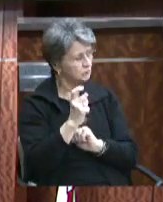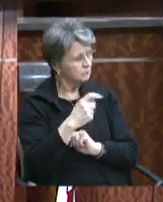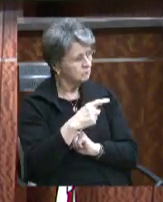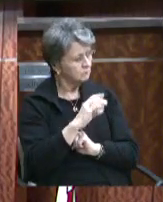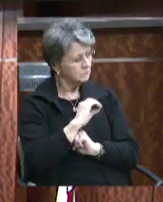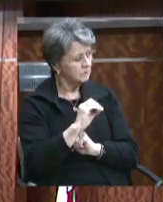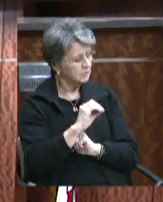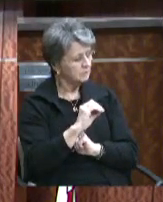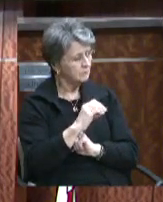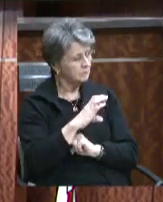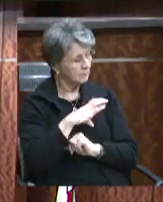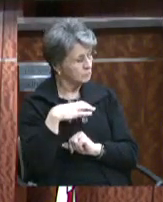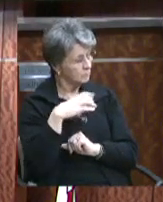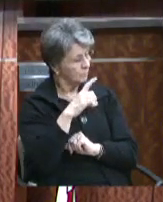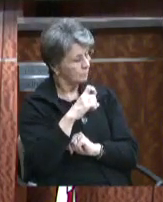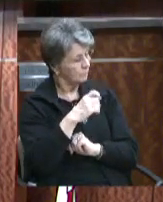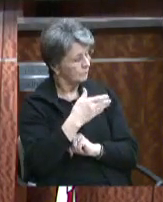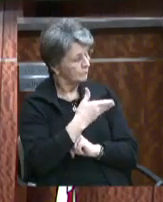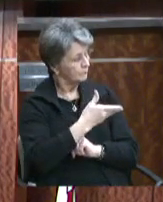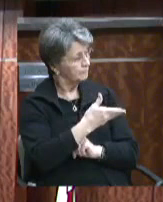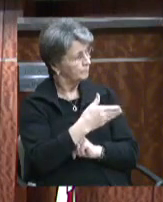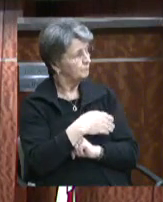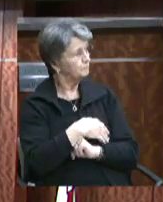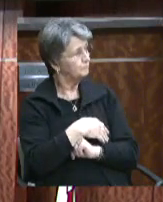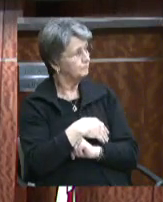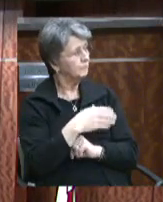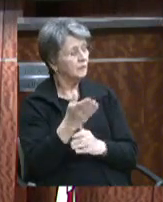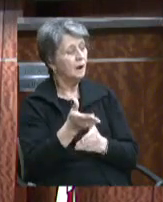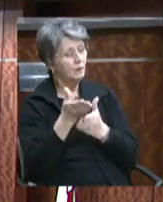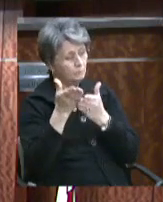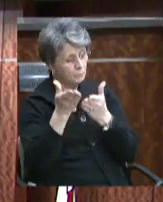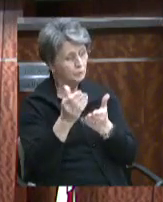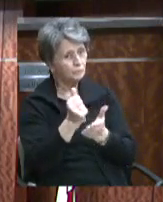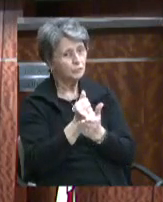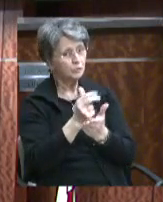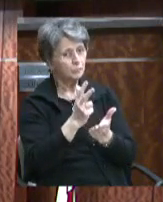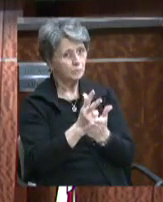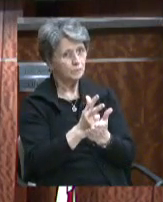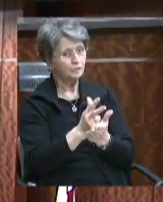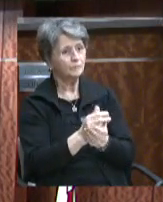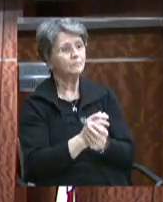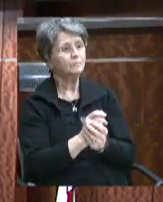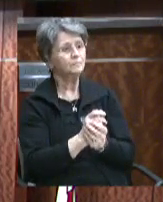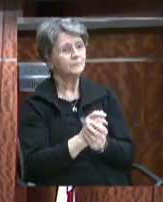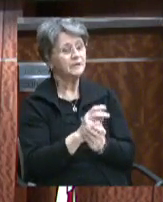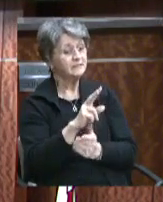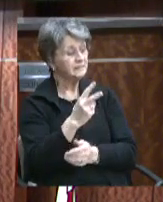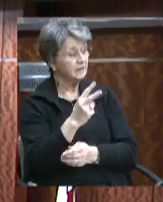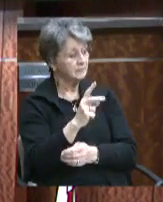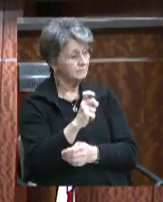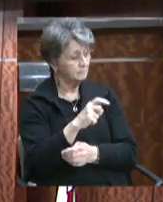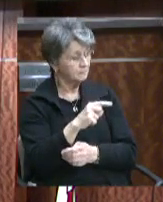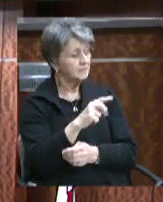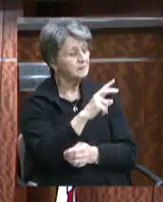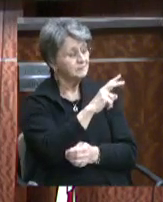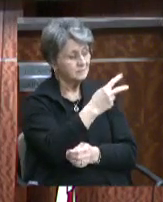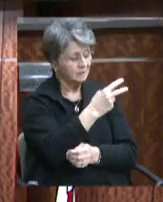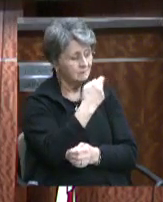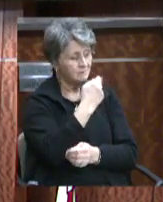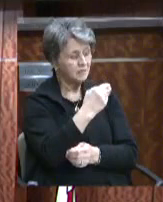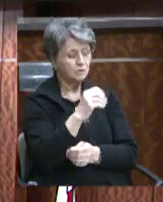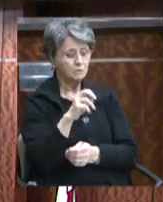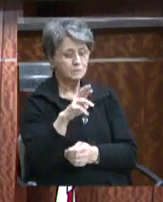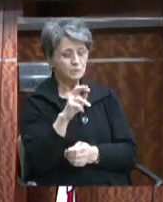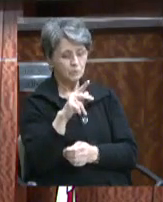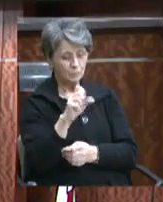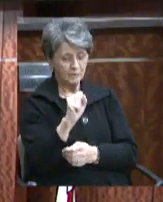What's the pleasure of the council? Move to approve. Thank you, Ms. Nicholas. Do I have a second? Second. Thank you, Mr. Ricks.